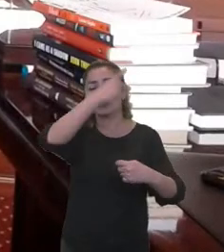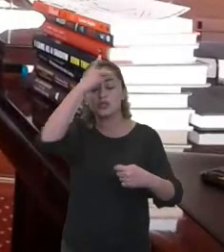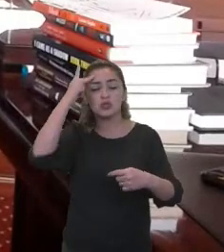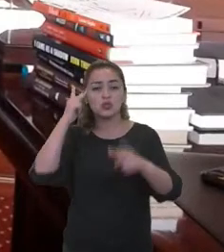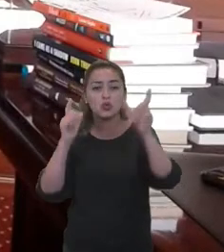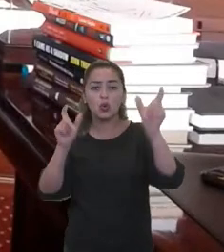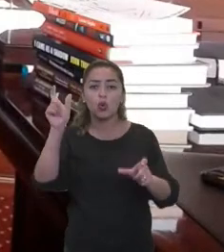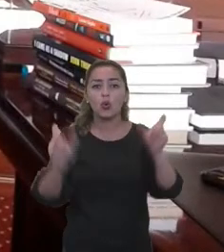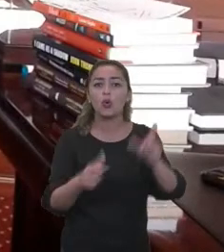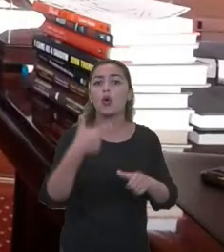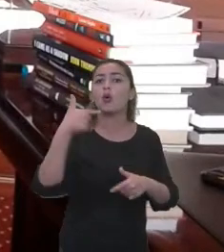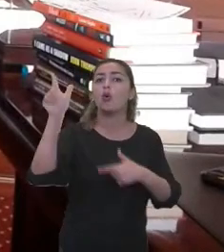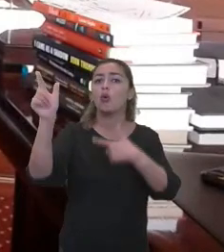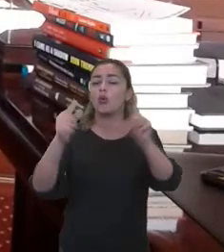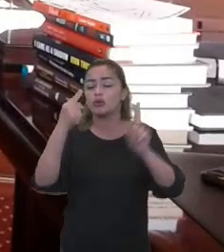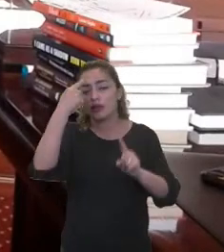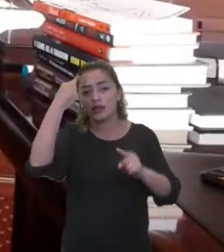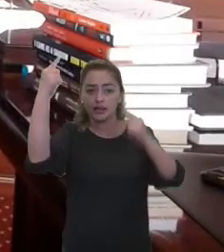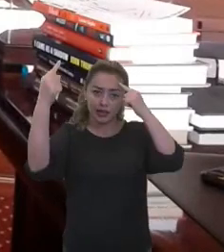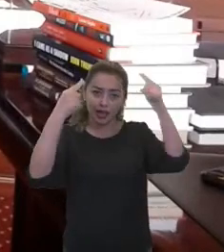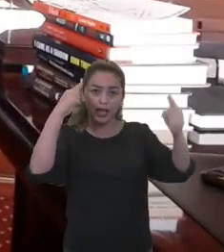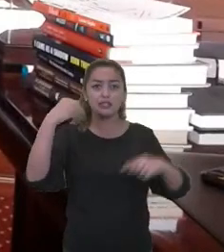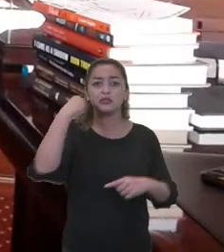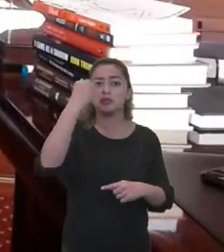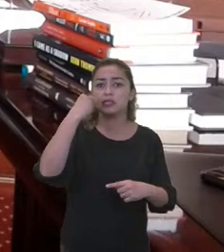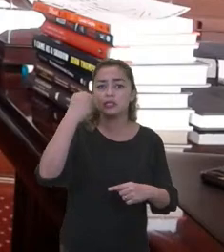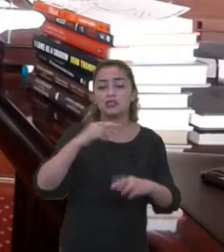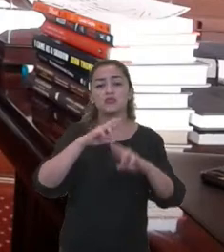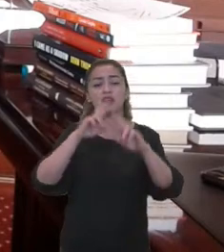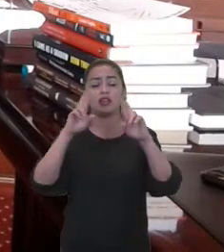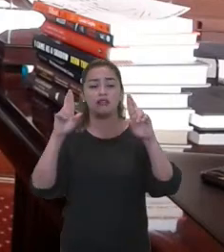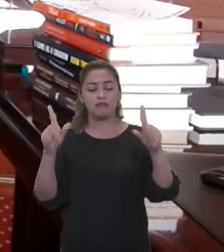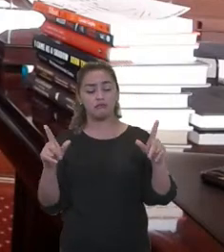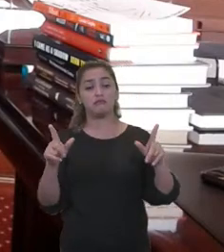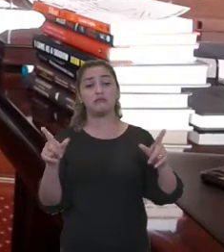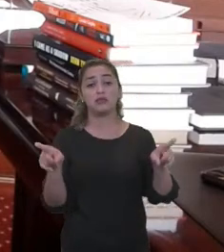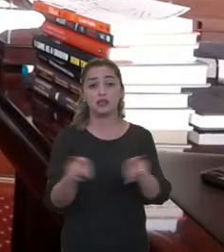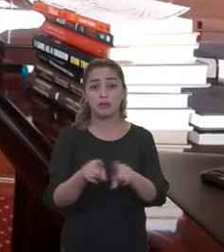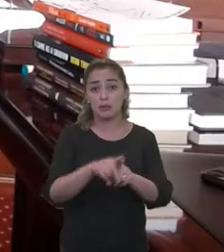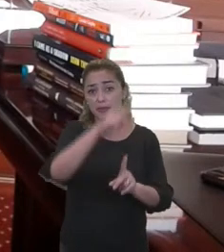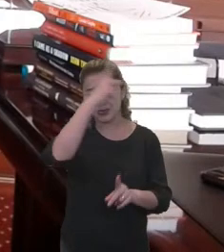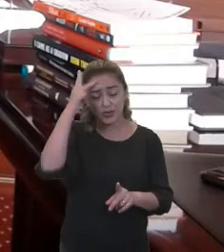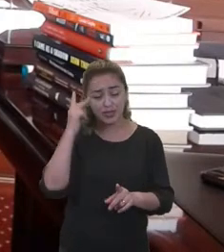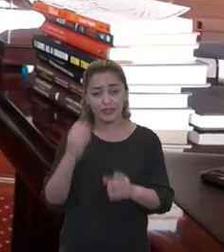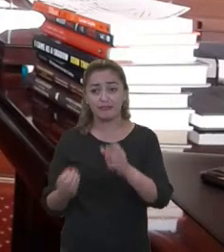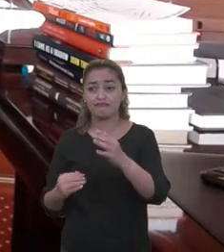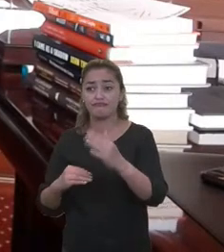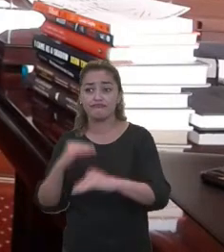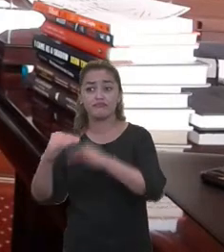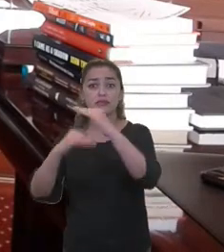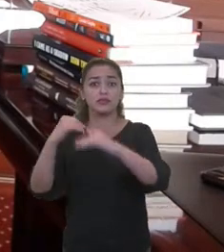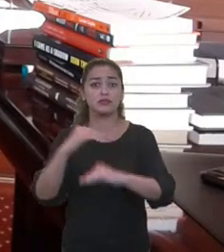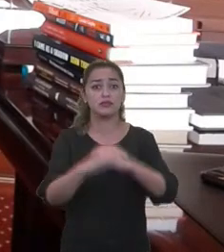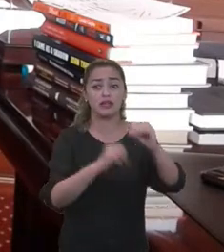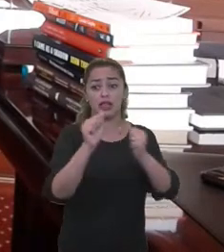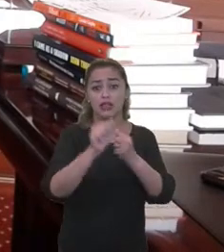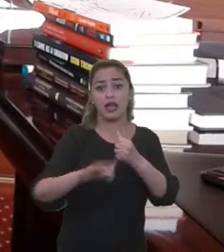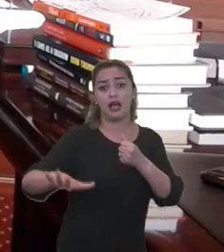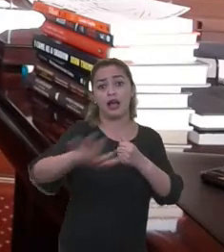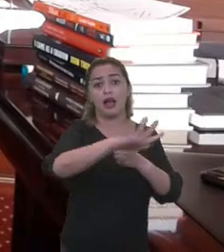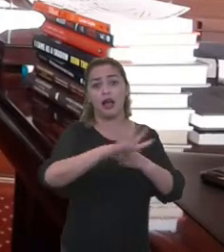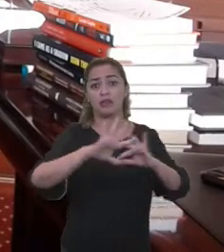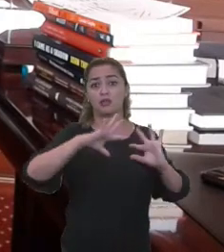different professional experiences, people who grew up in different areas of the country and the world to be on my team so that we